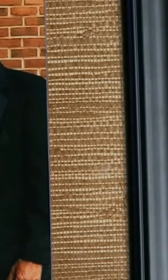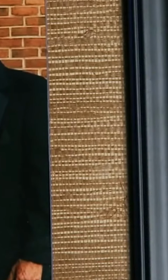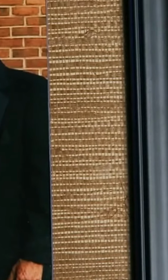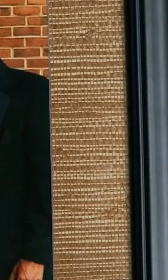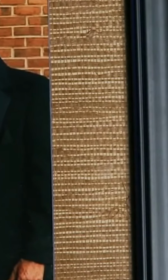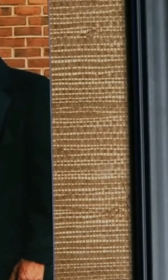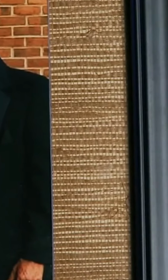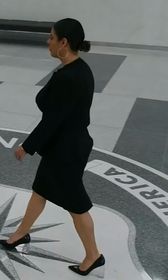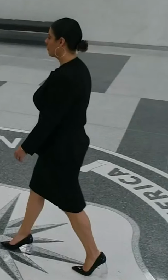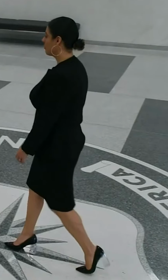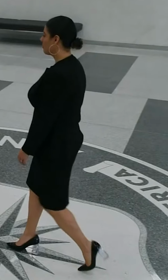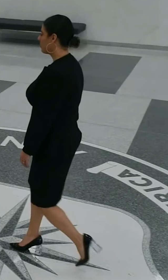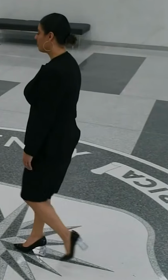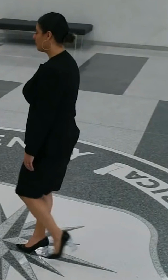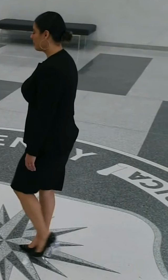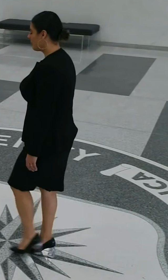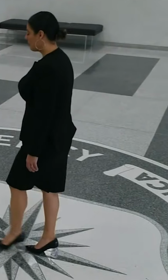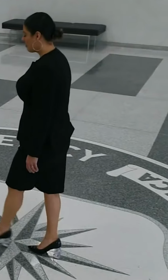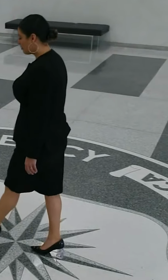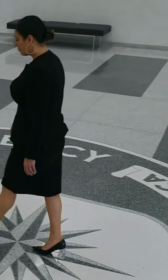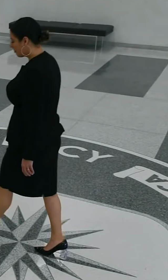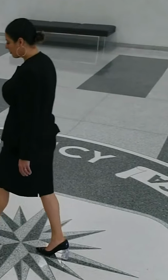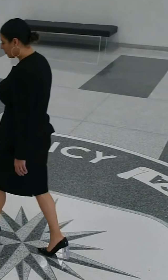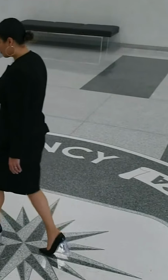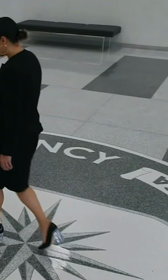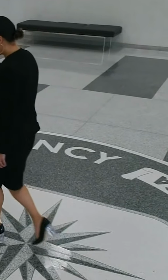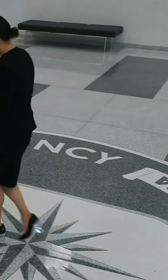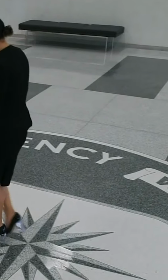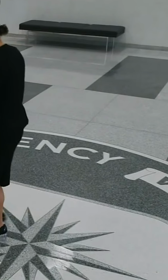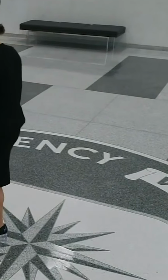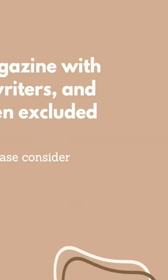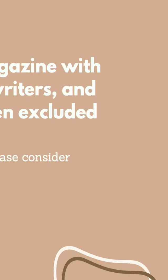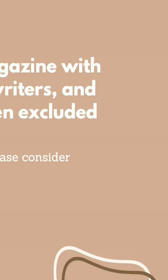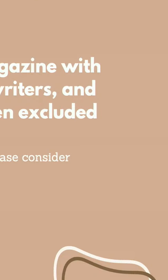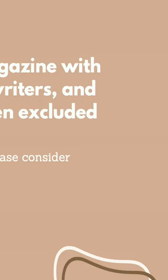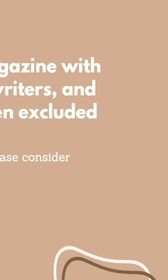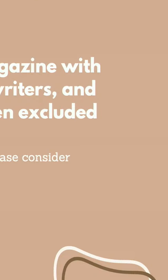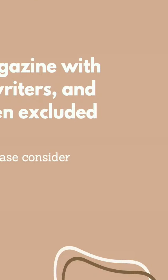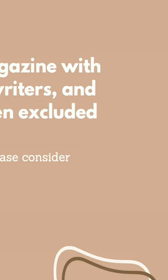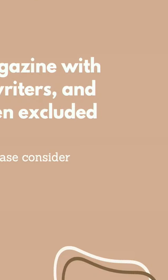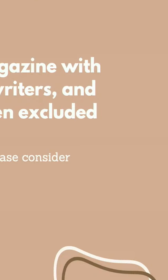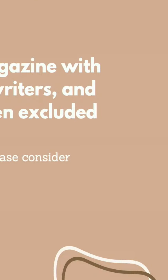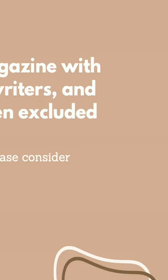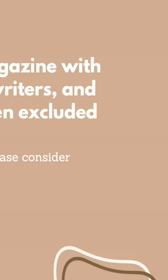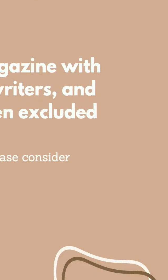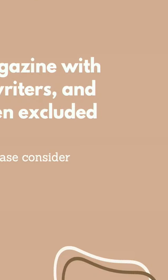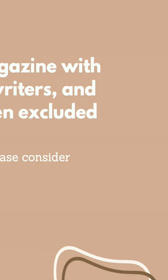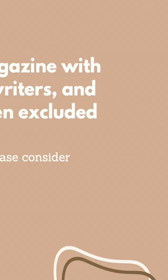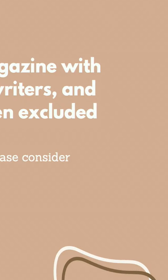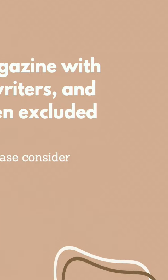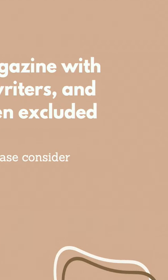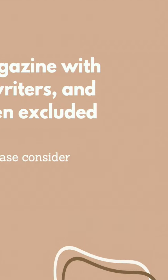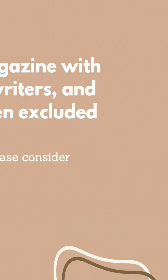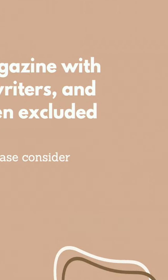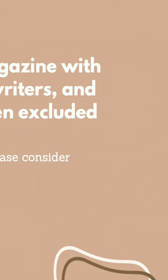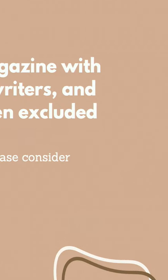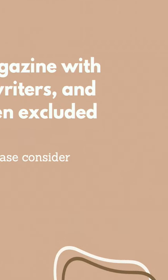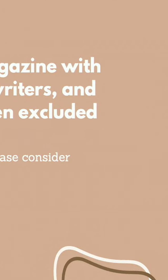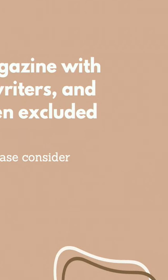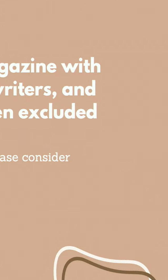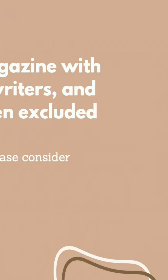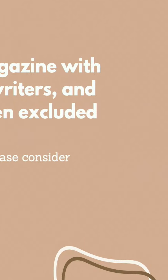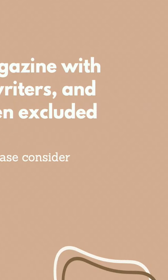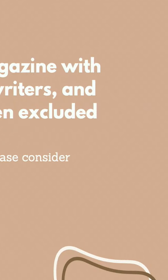they never had. Because of them, I stand here today a proud first. I think once they mentioned that one's